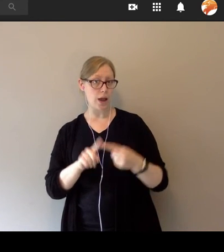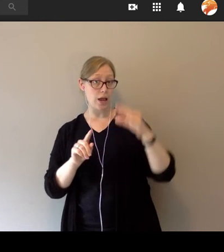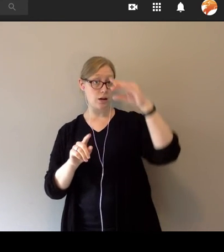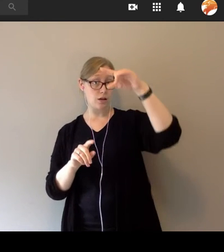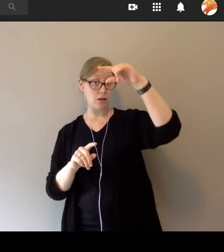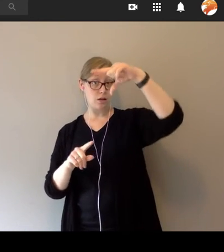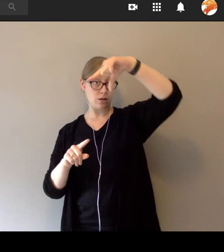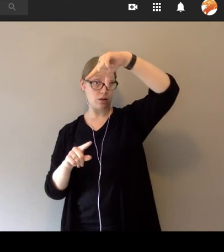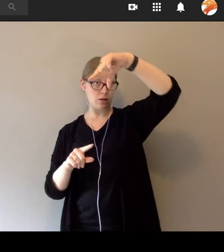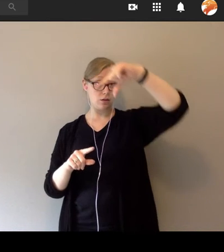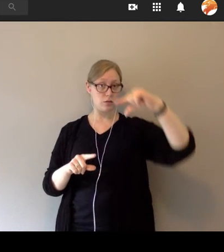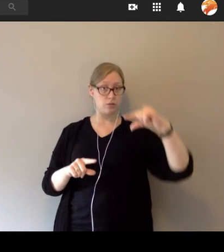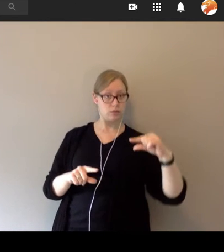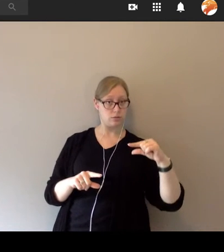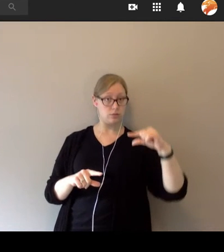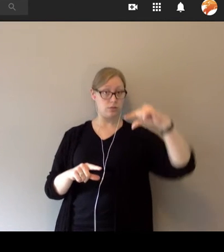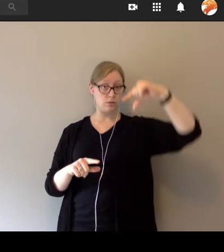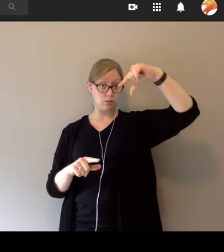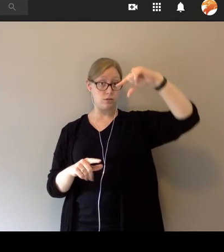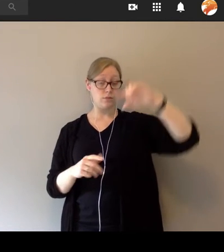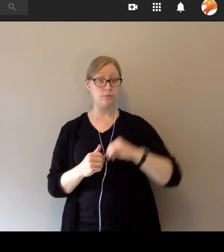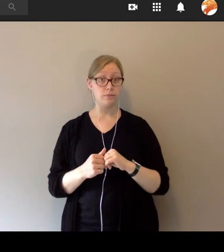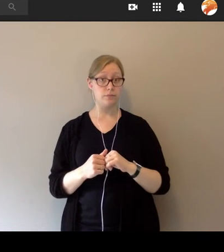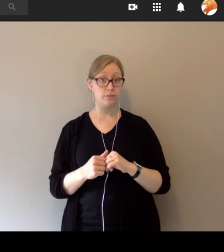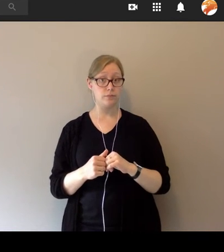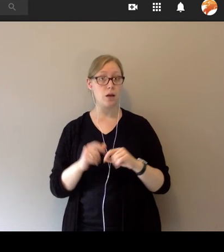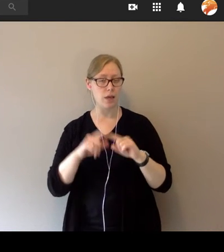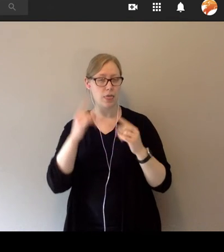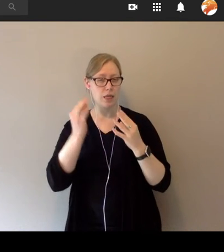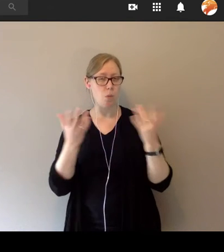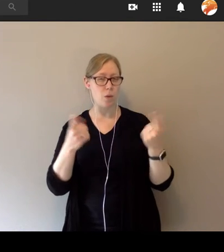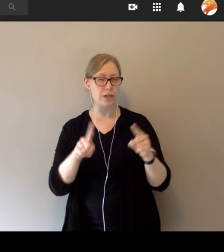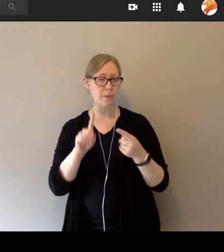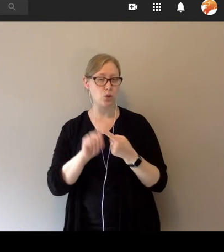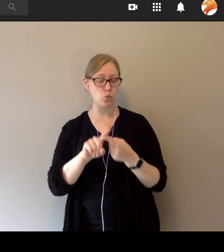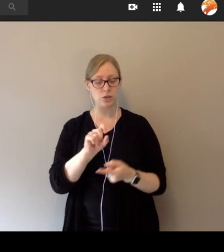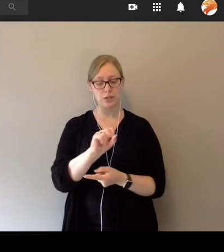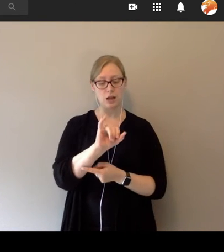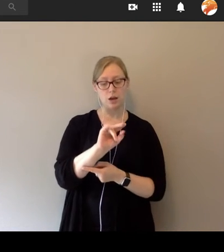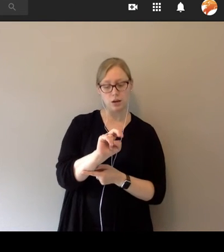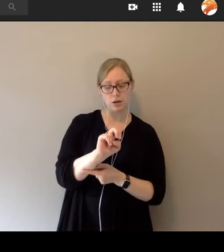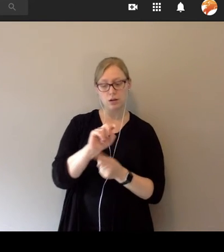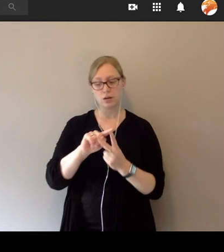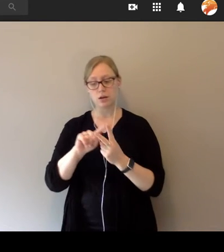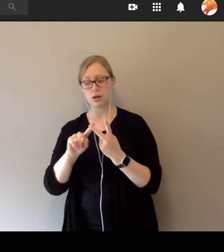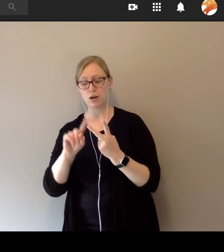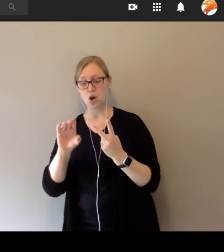And we want to think about what's happening to the sine and cosine of that triangle. The reason we put